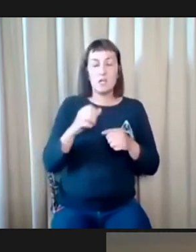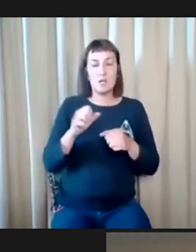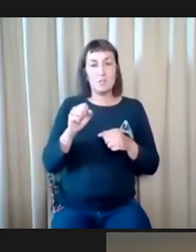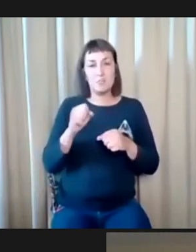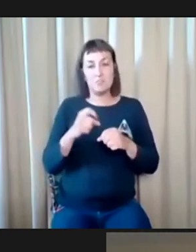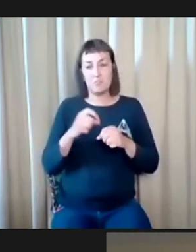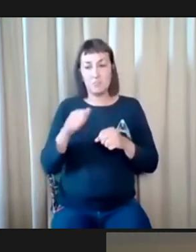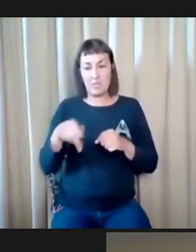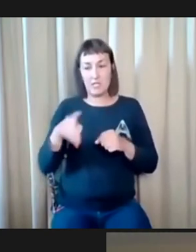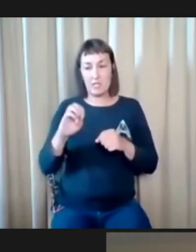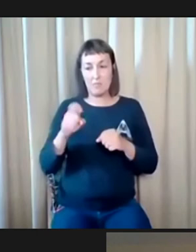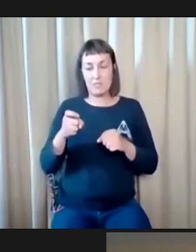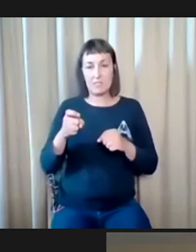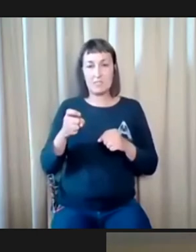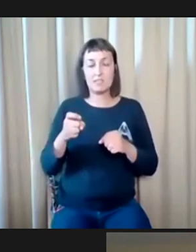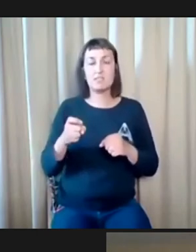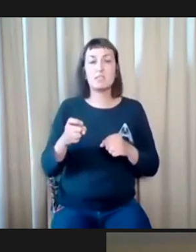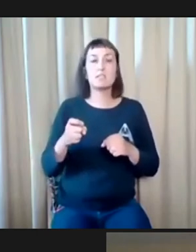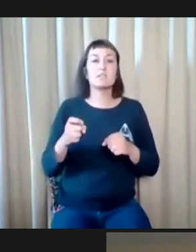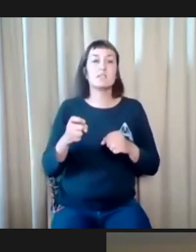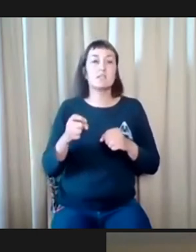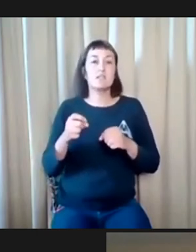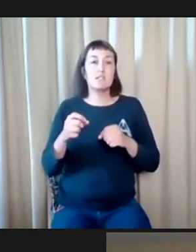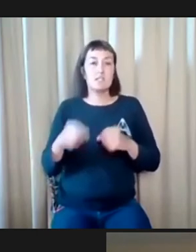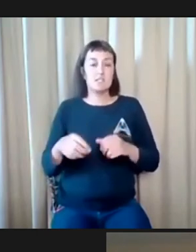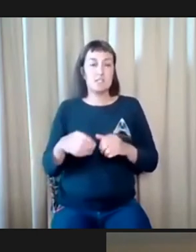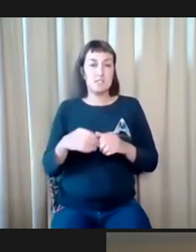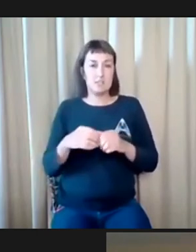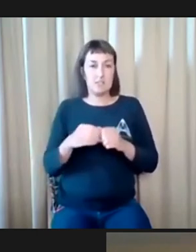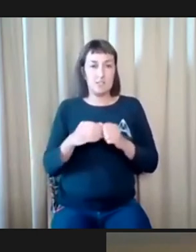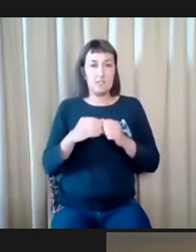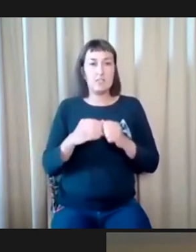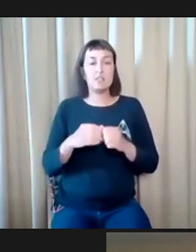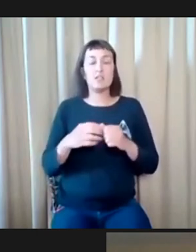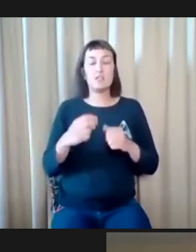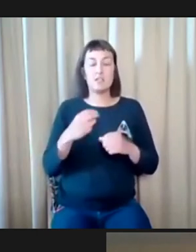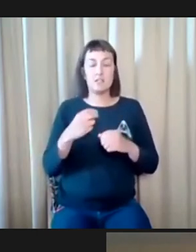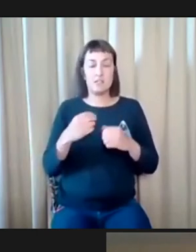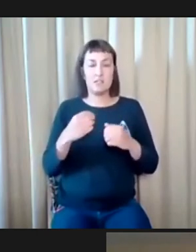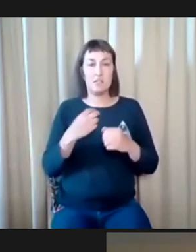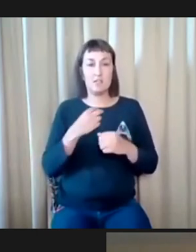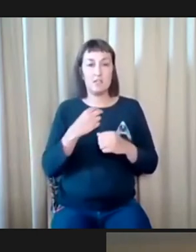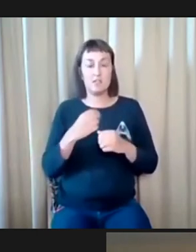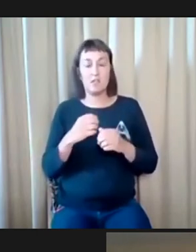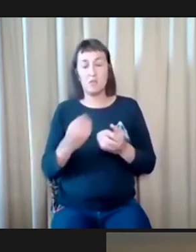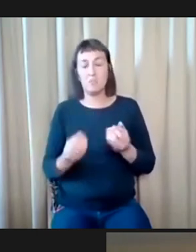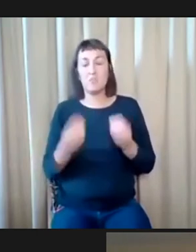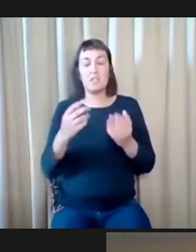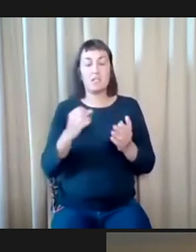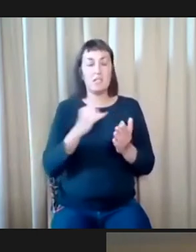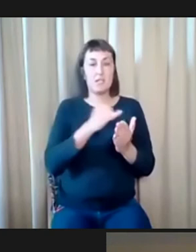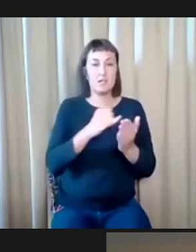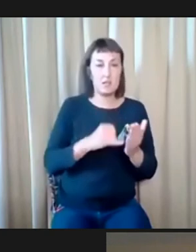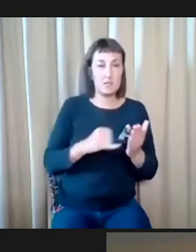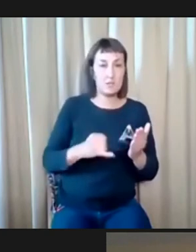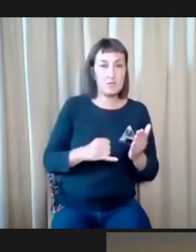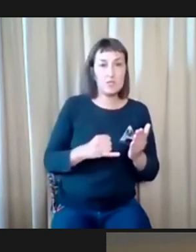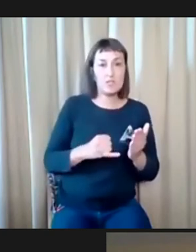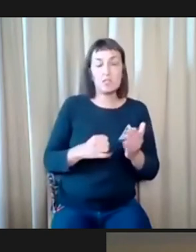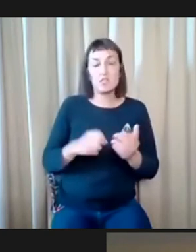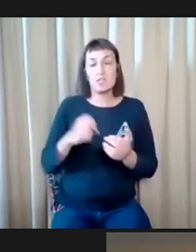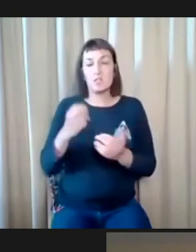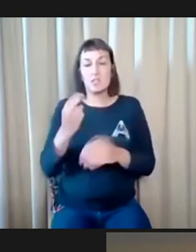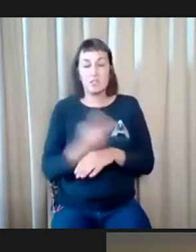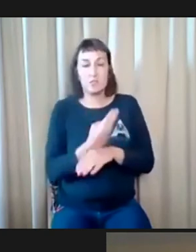so their voices can be incredibly powerful. They also did a lot of artwork and outreach through letters and